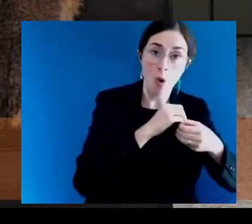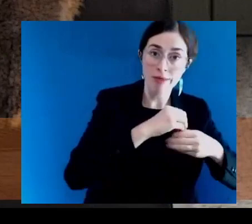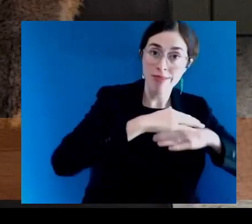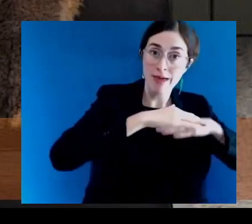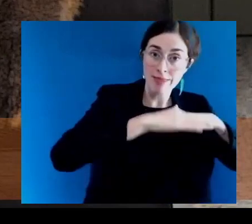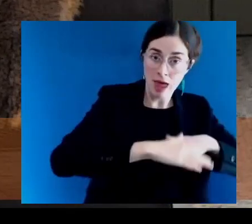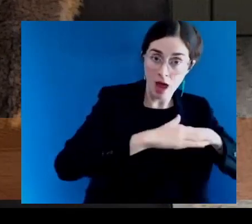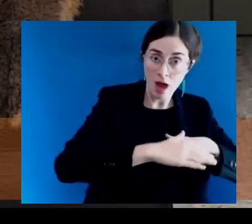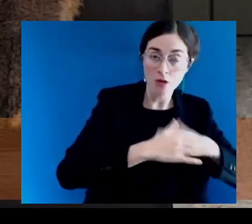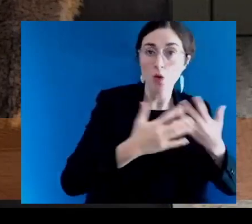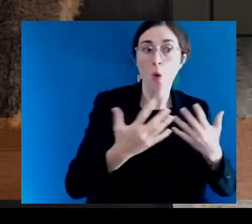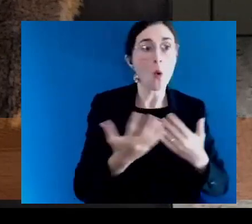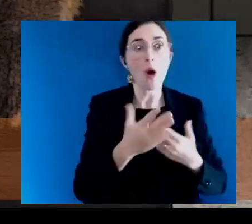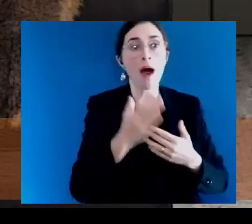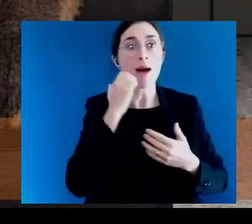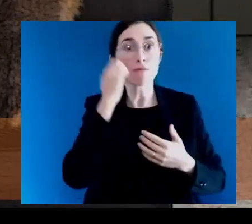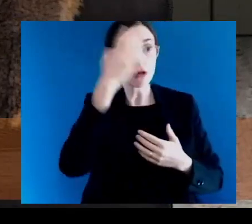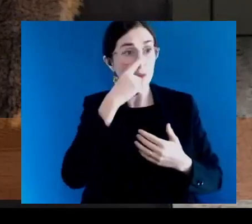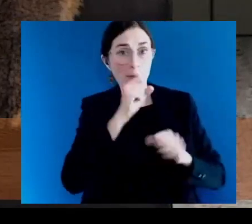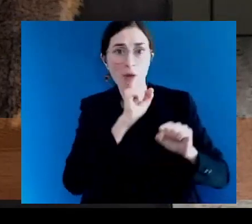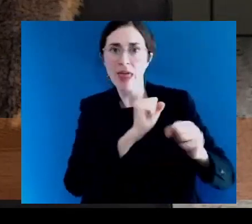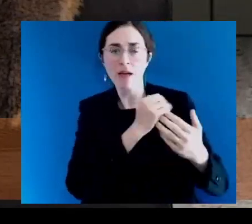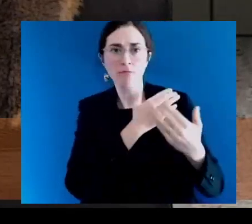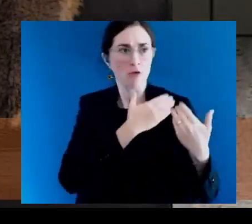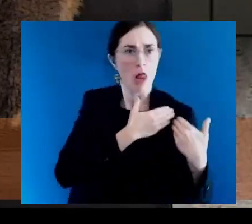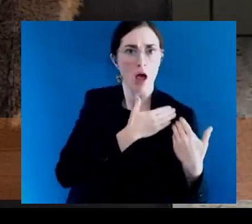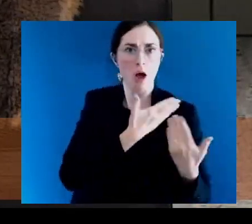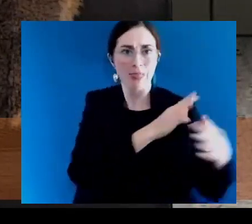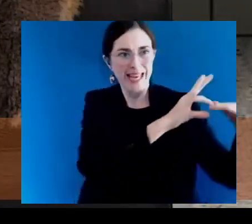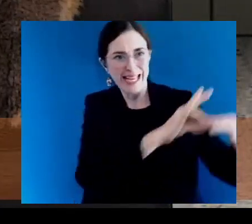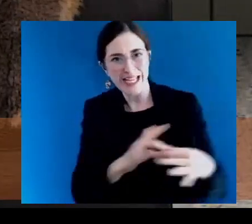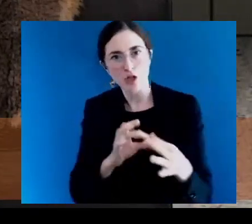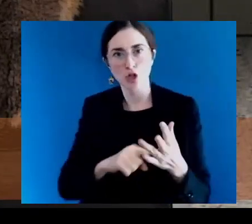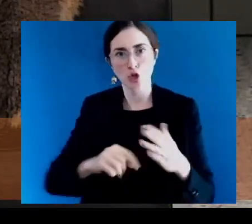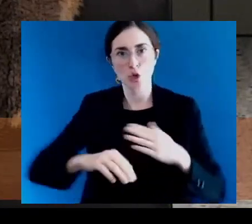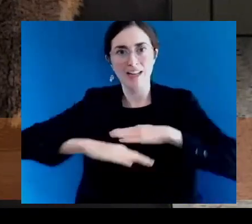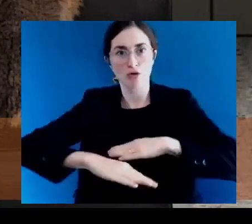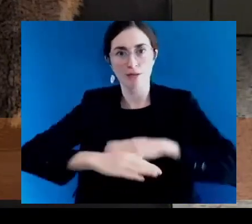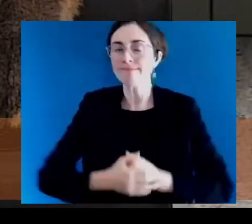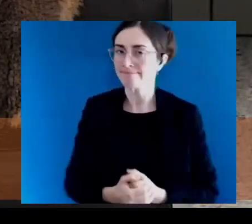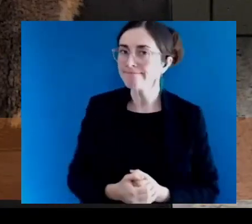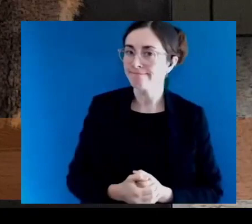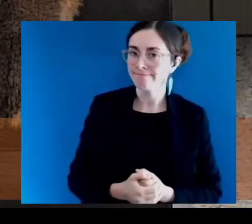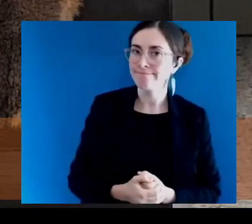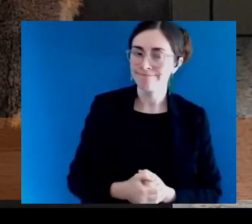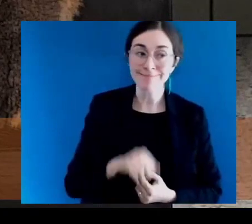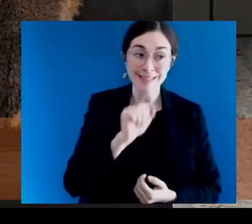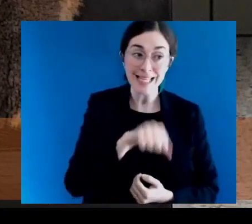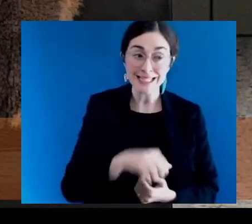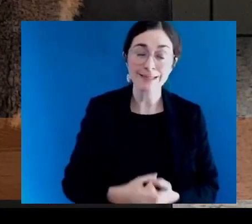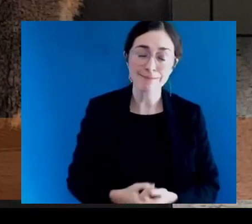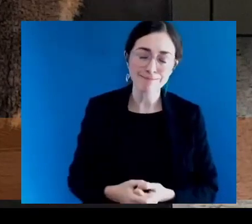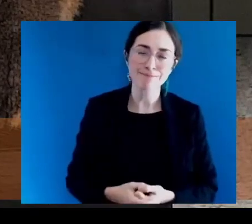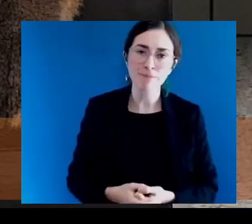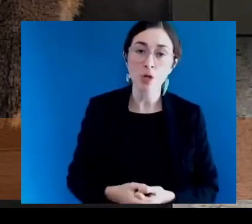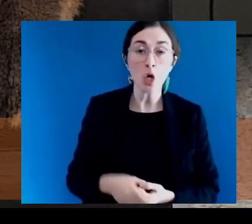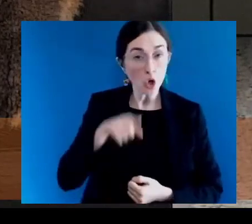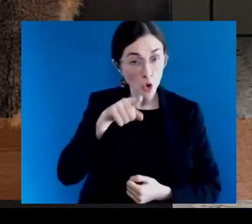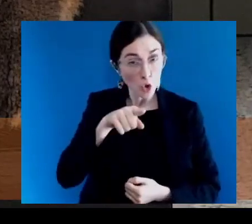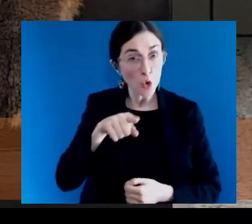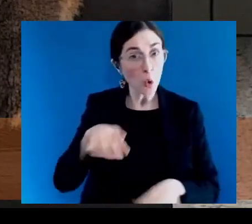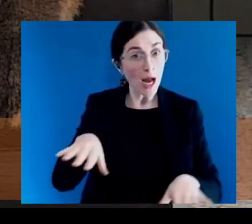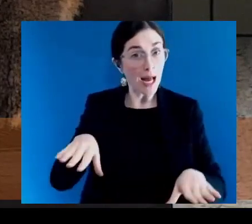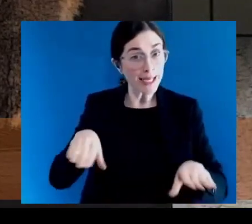connection to country, correct? That's correct. Yep. And would you accept that traditional owners are